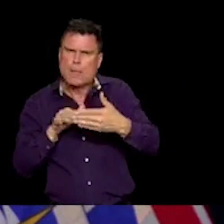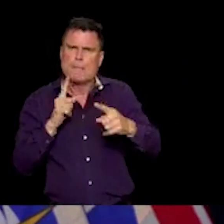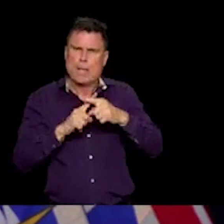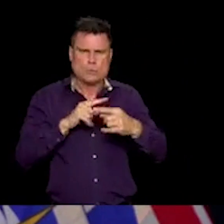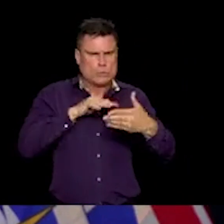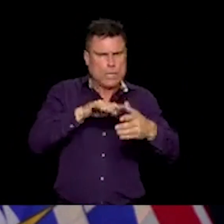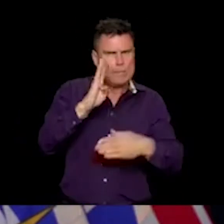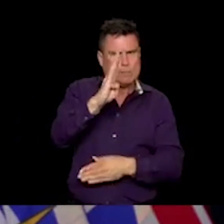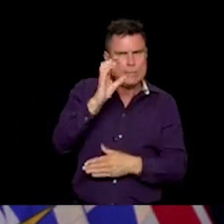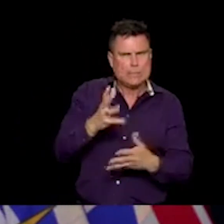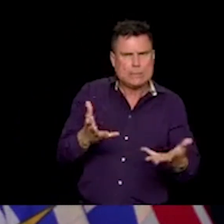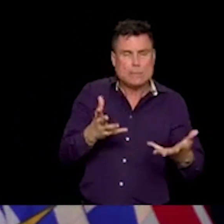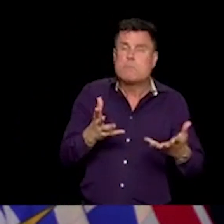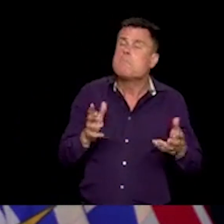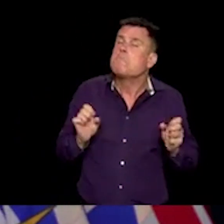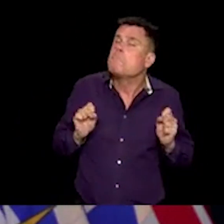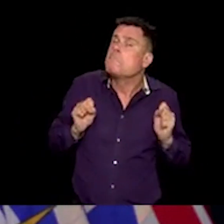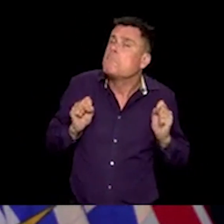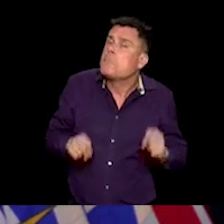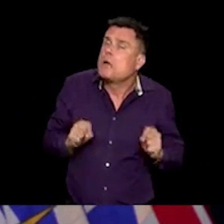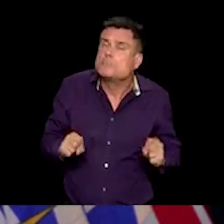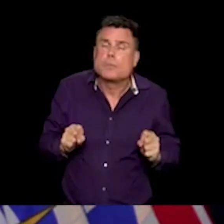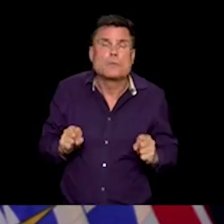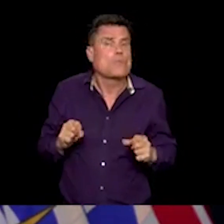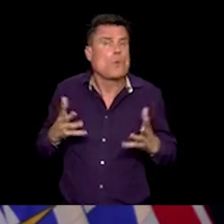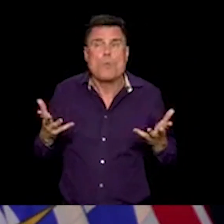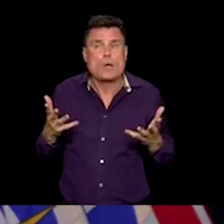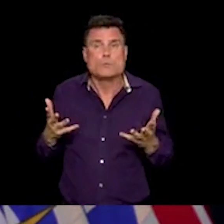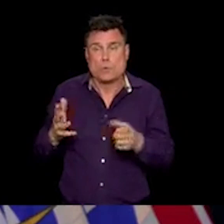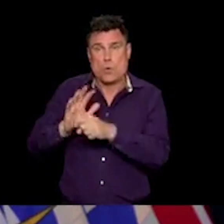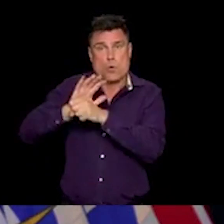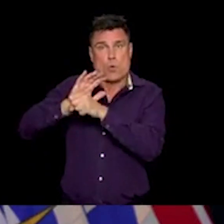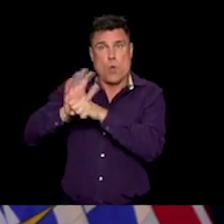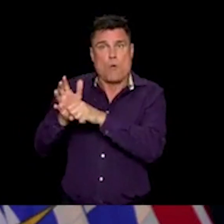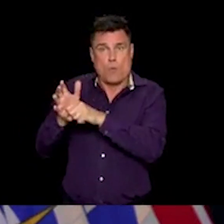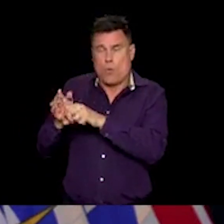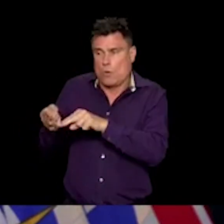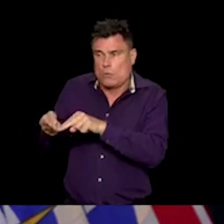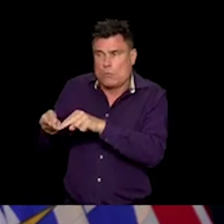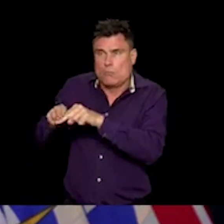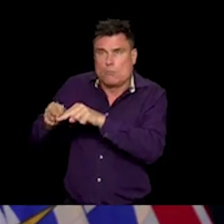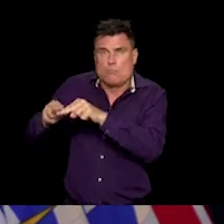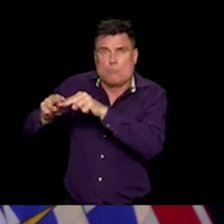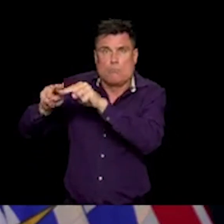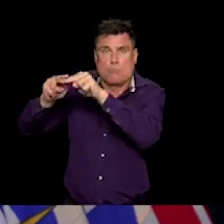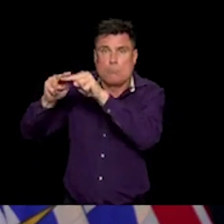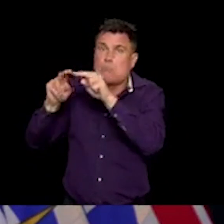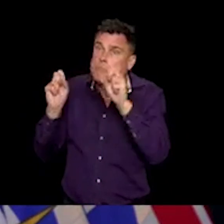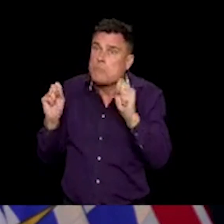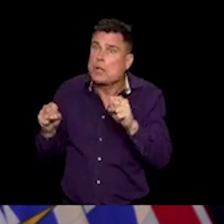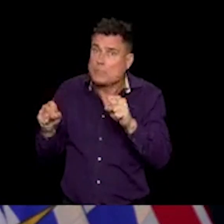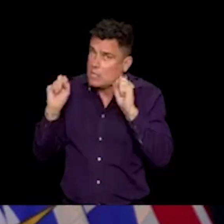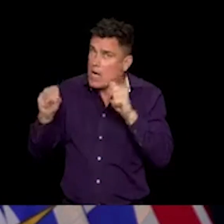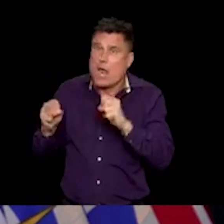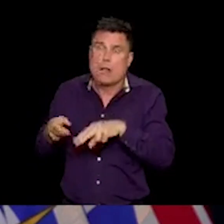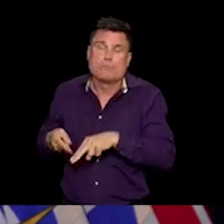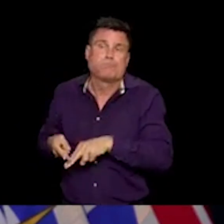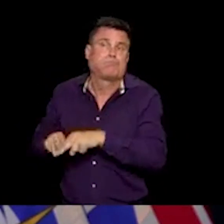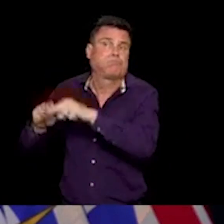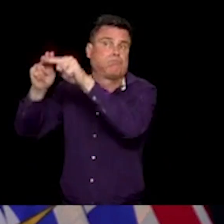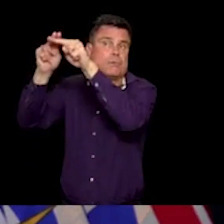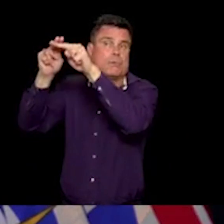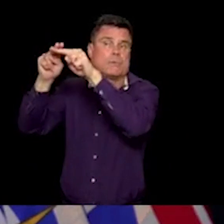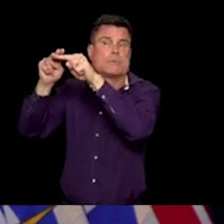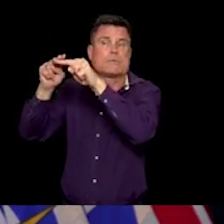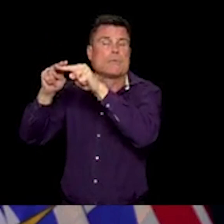to start transmitting quite rapidly in our community. We've seen that in other places where you get rapid increases in numbers of